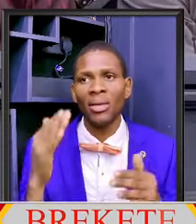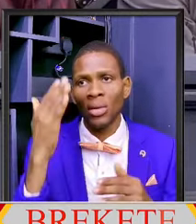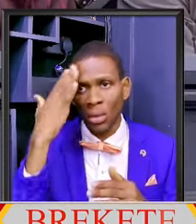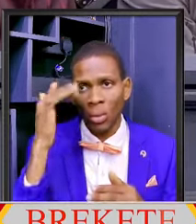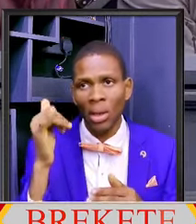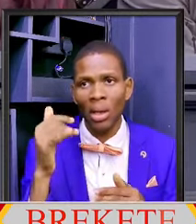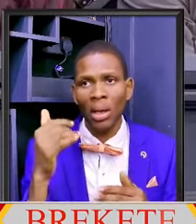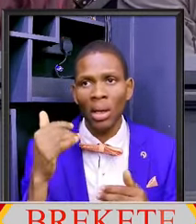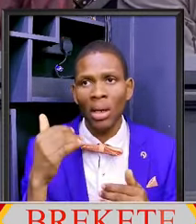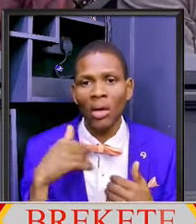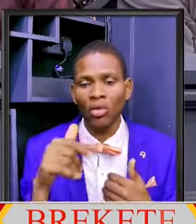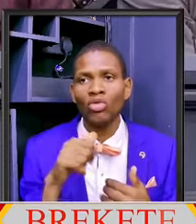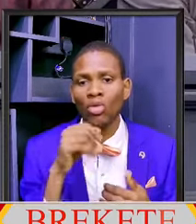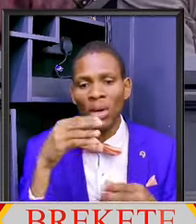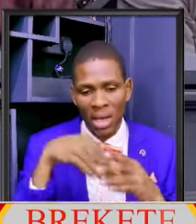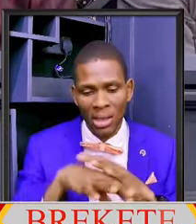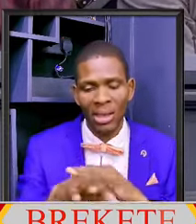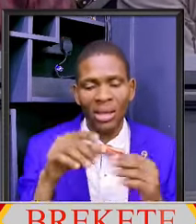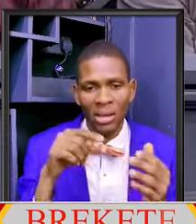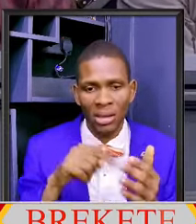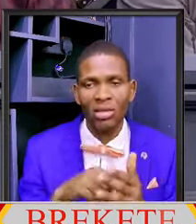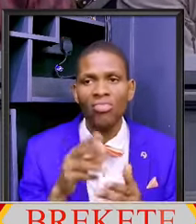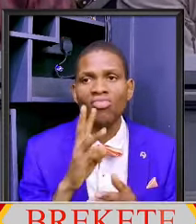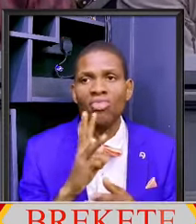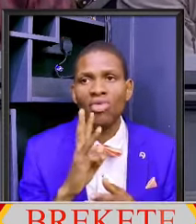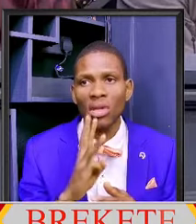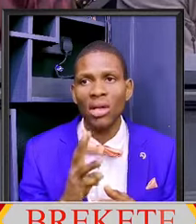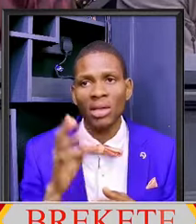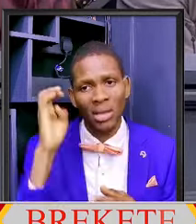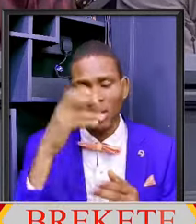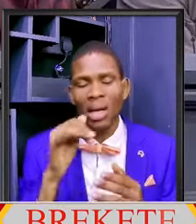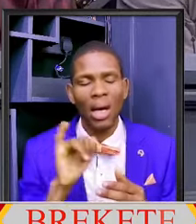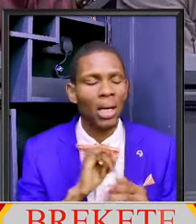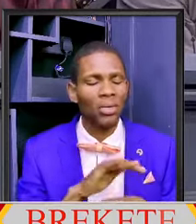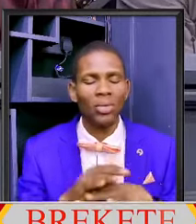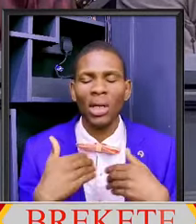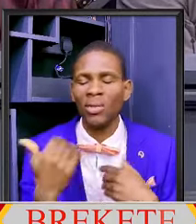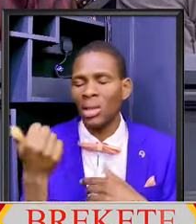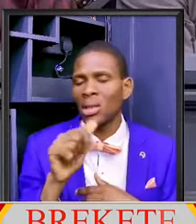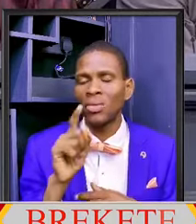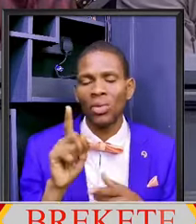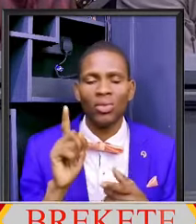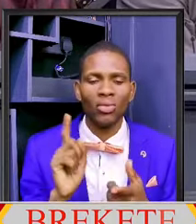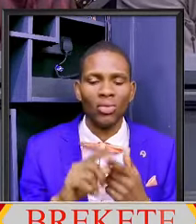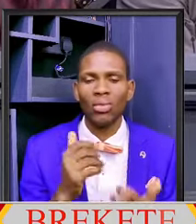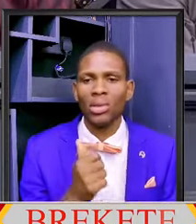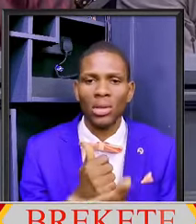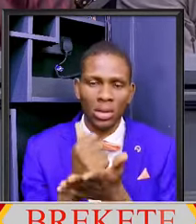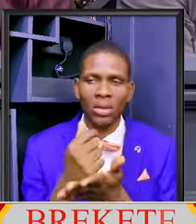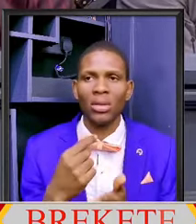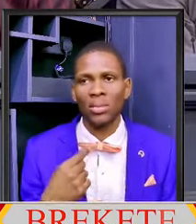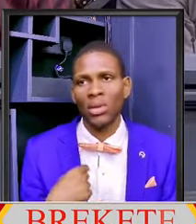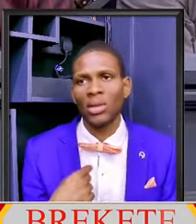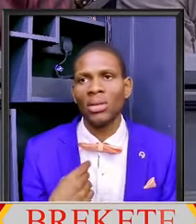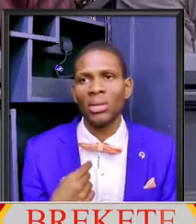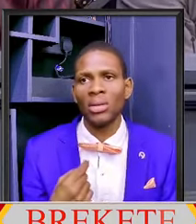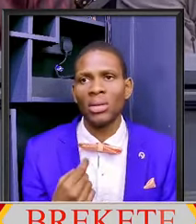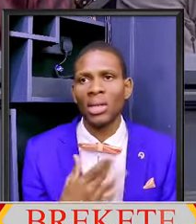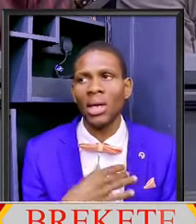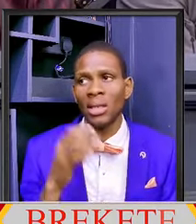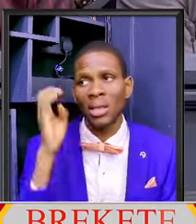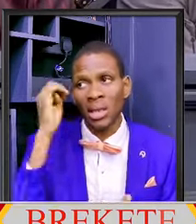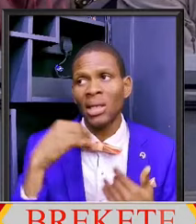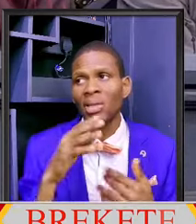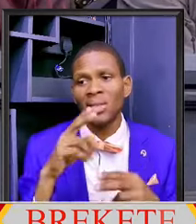why haven't you entered this water anytime it is stirred? He said, I have no one to help me. And he's